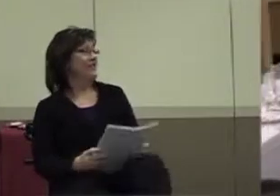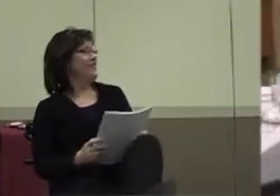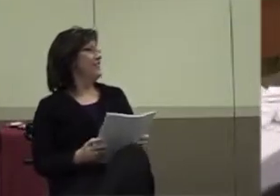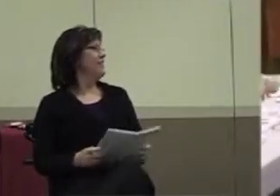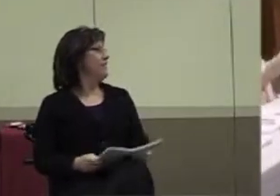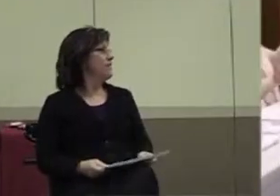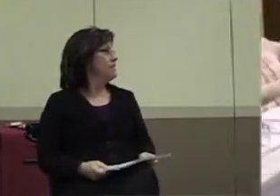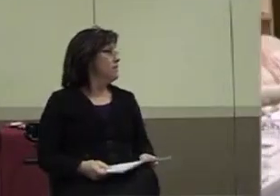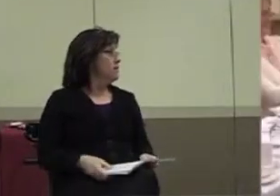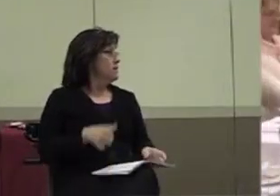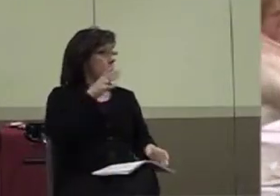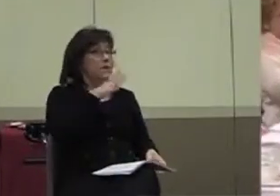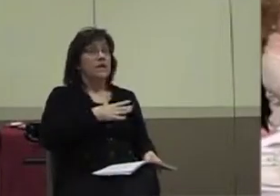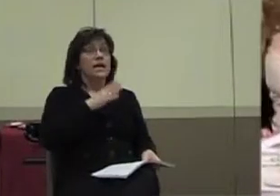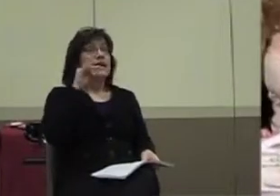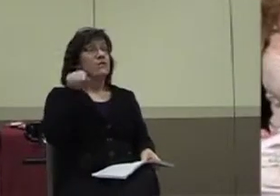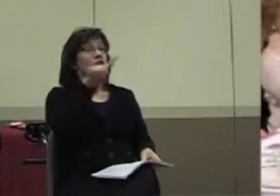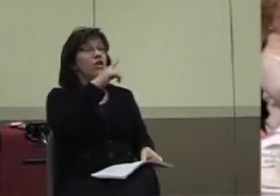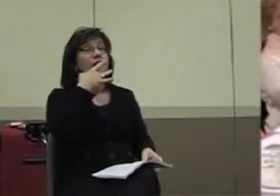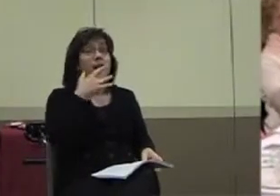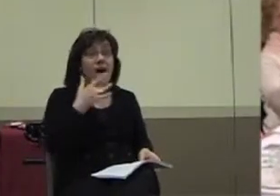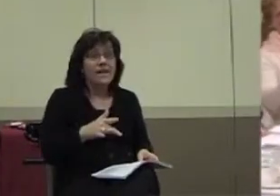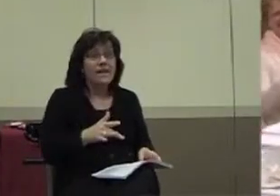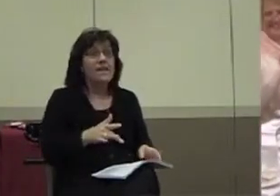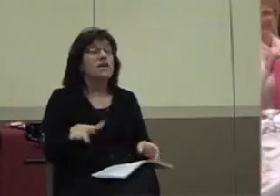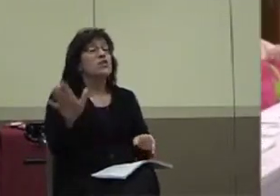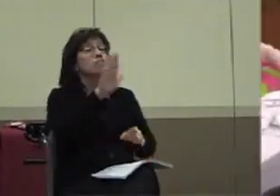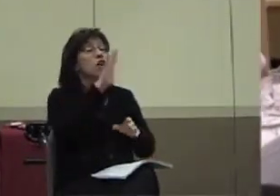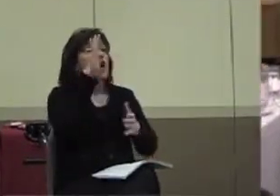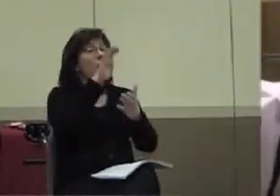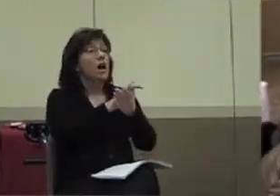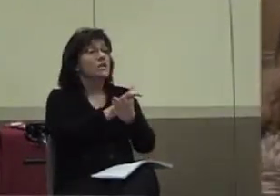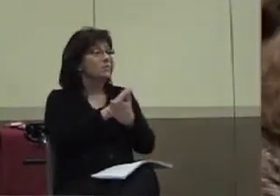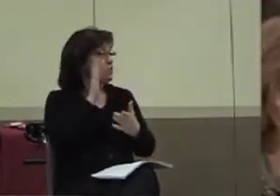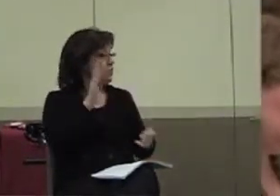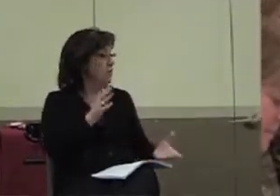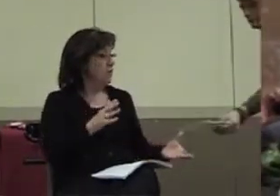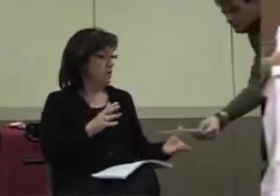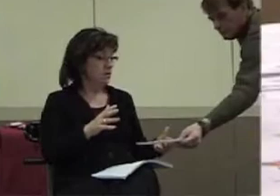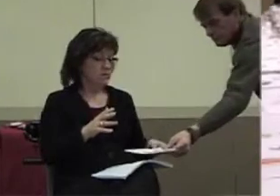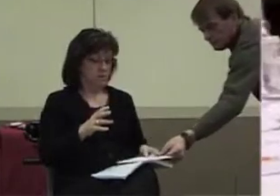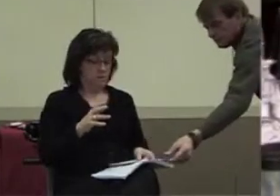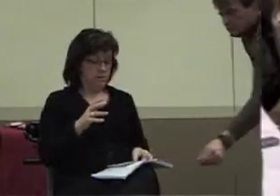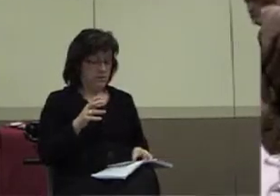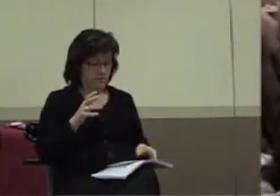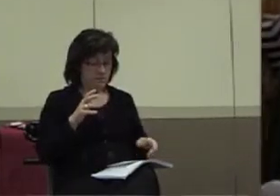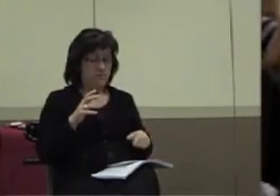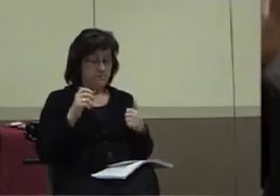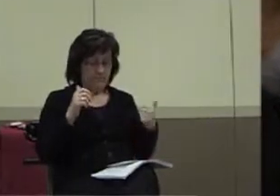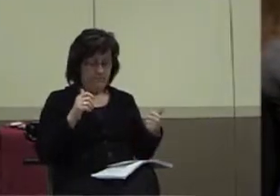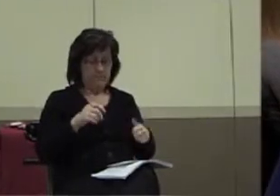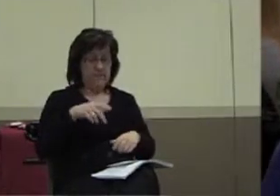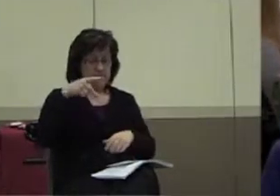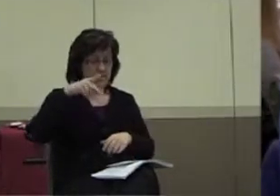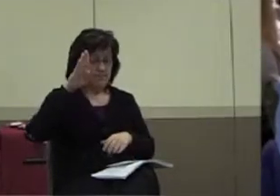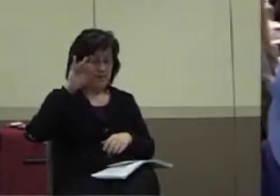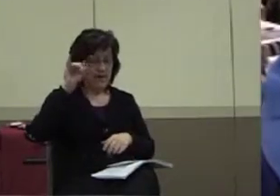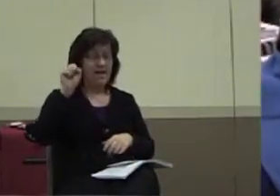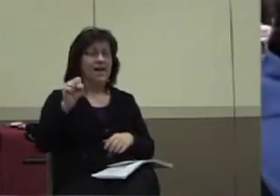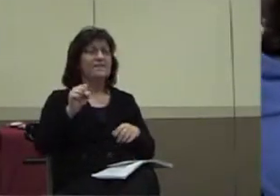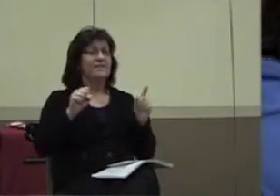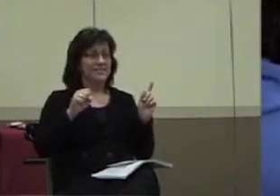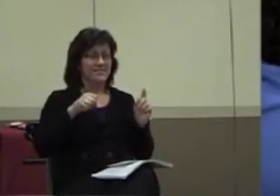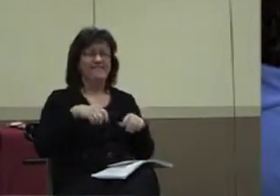bracelets. Now, ladies, if you're lucky, your husband will replace that ugly bracelet with a pretty